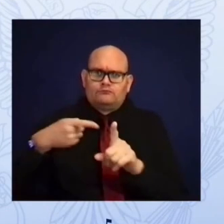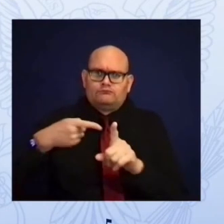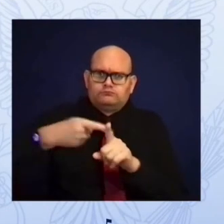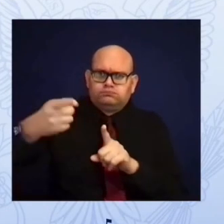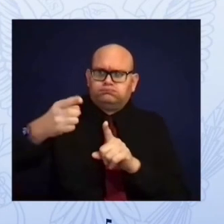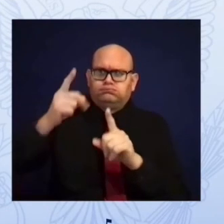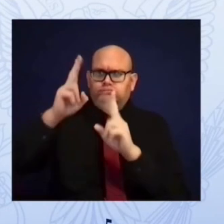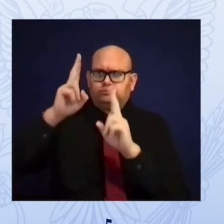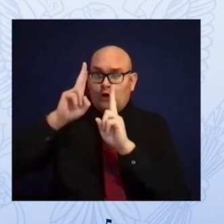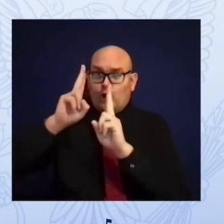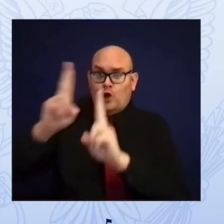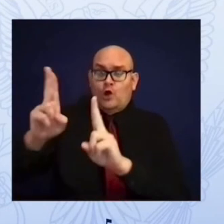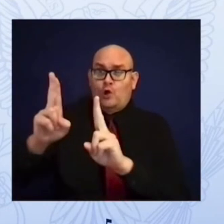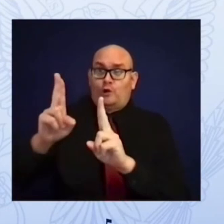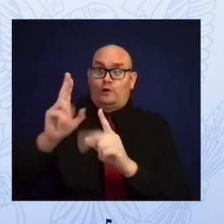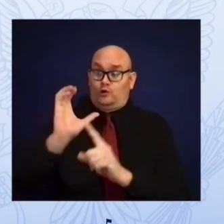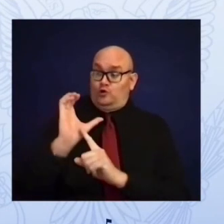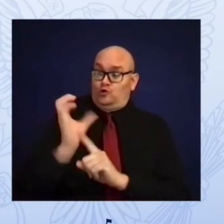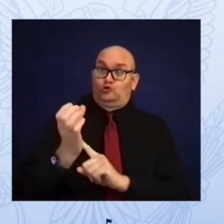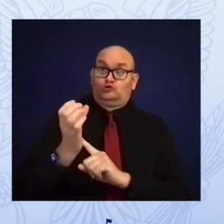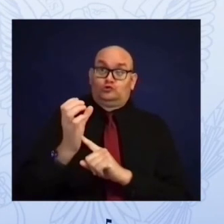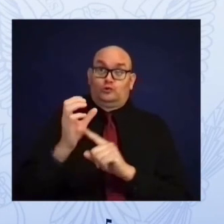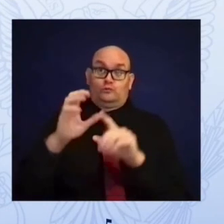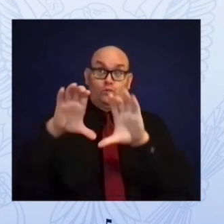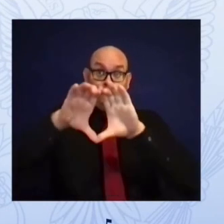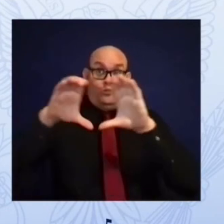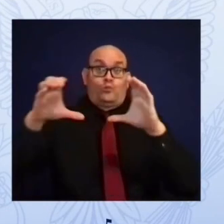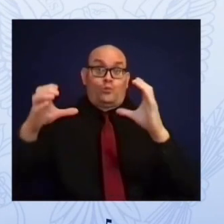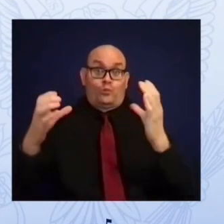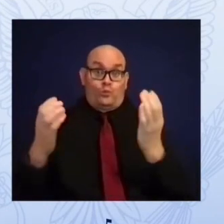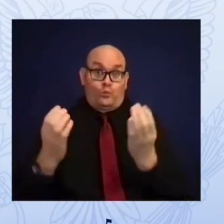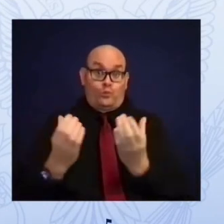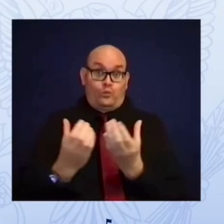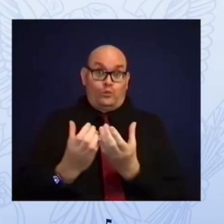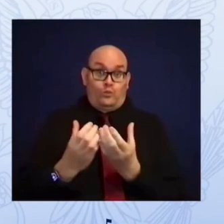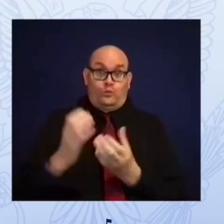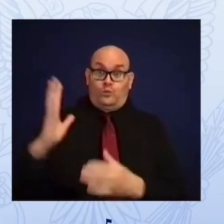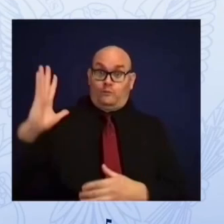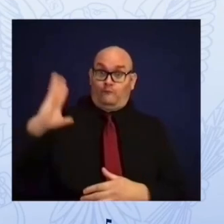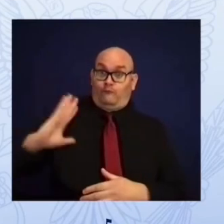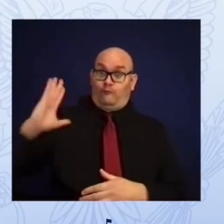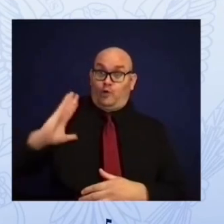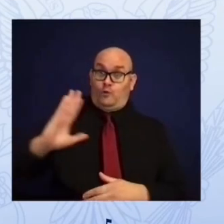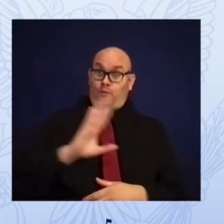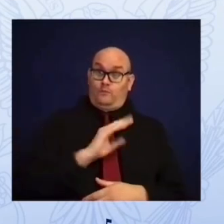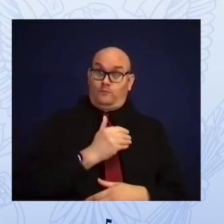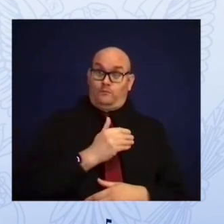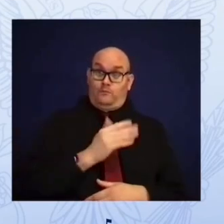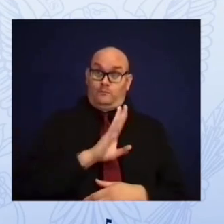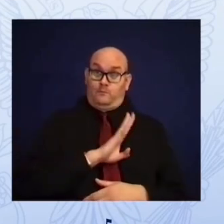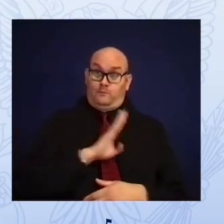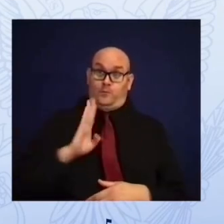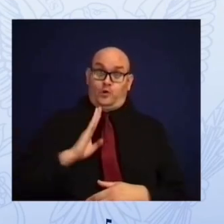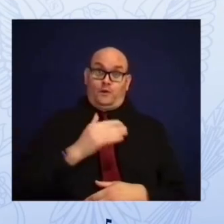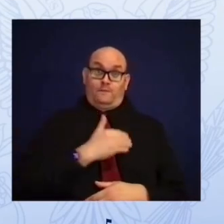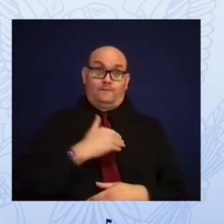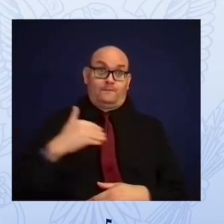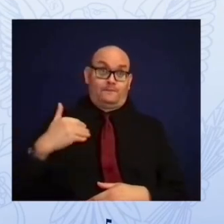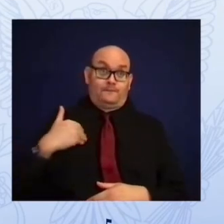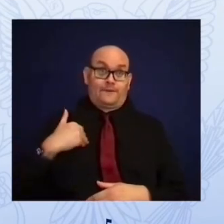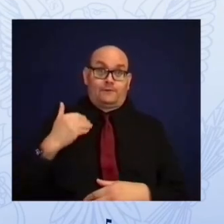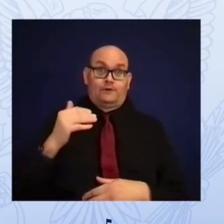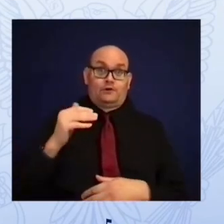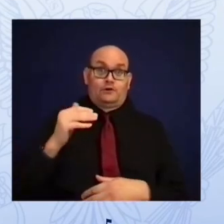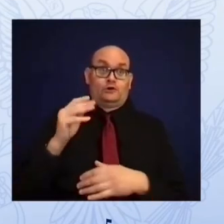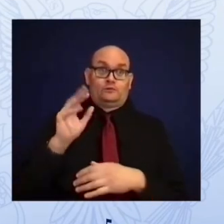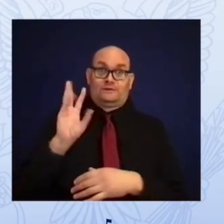of the board who were integral in choosing our medalists today and collectively have devoted decades of service to